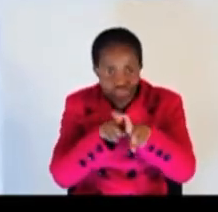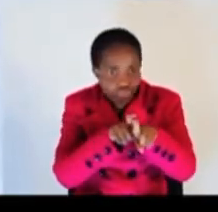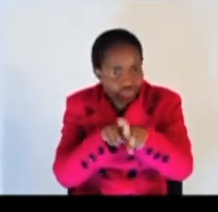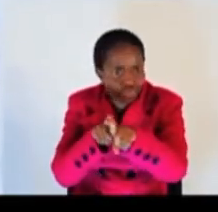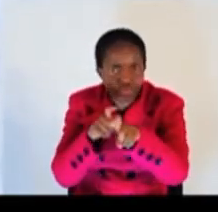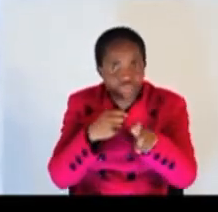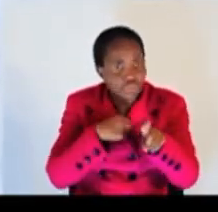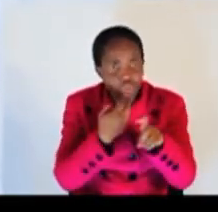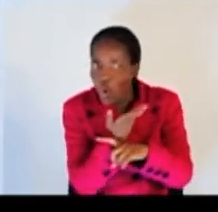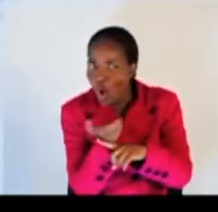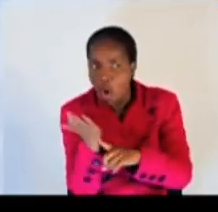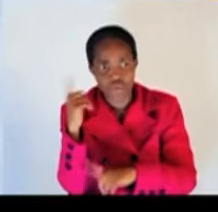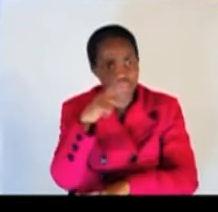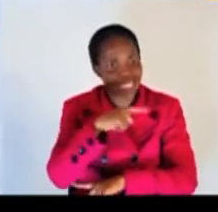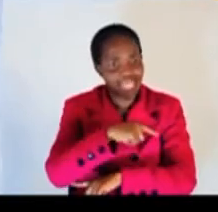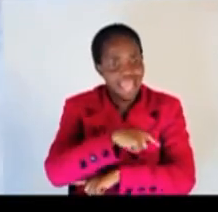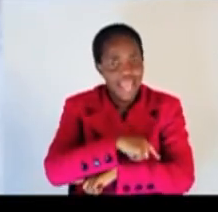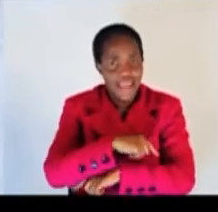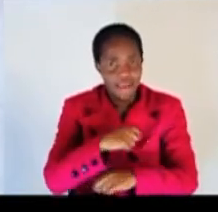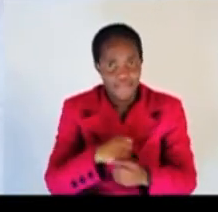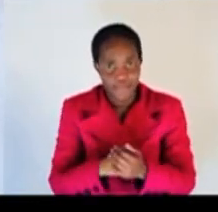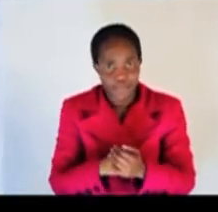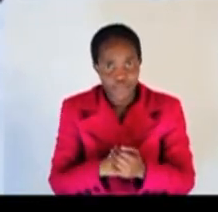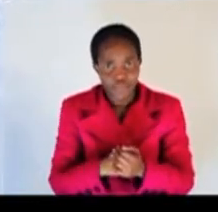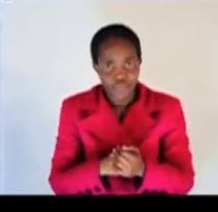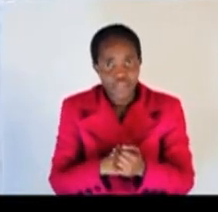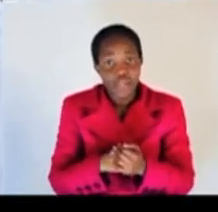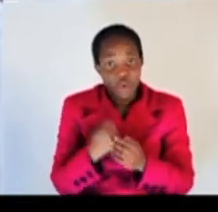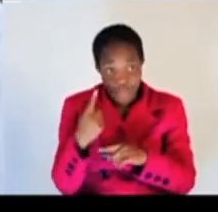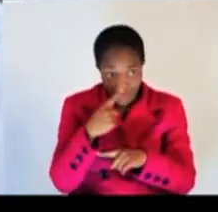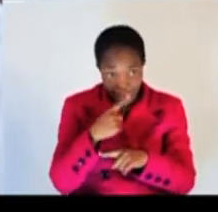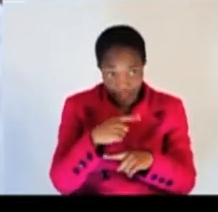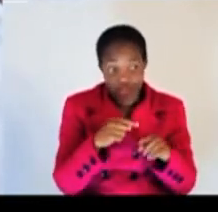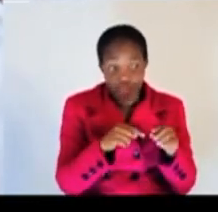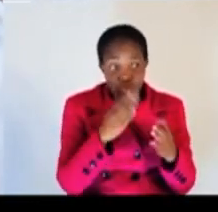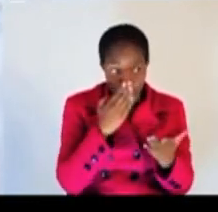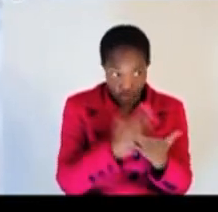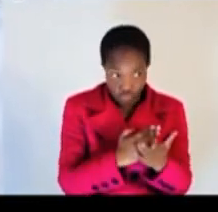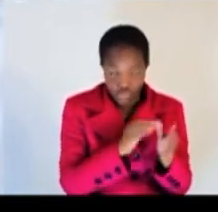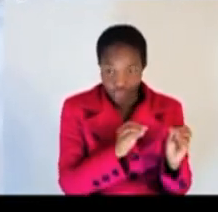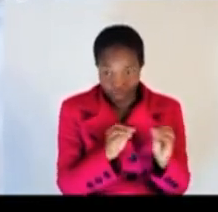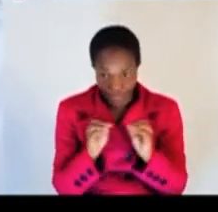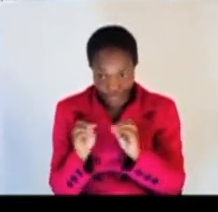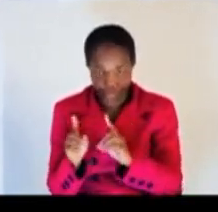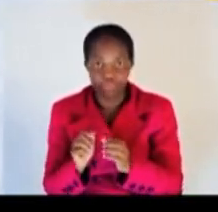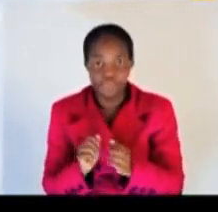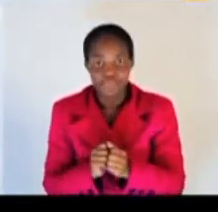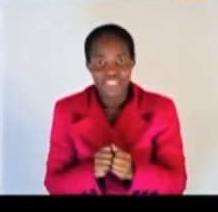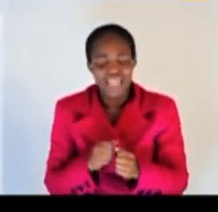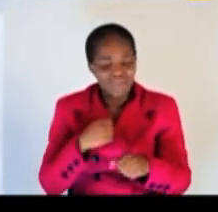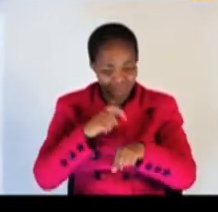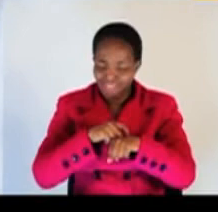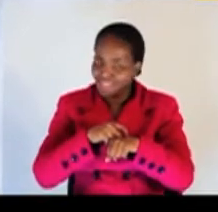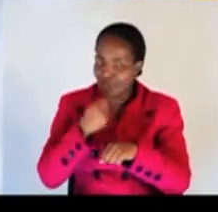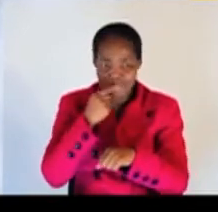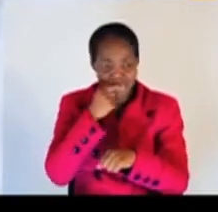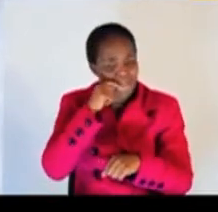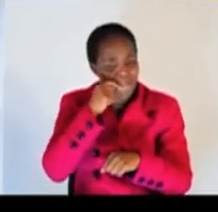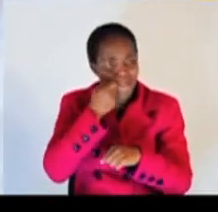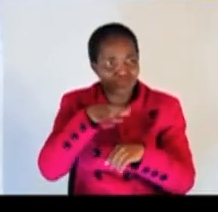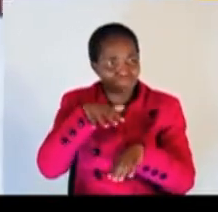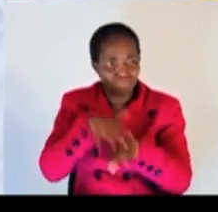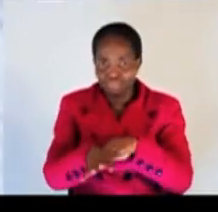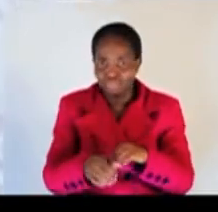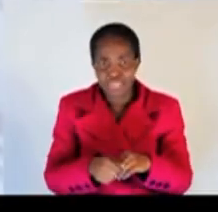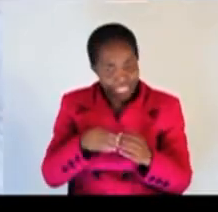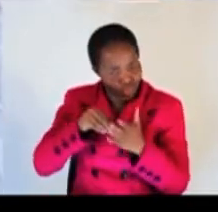24/7. I will take you to a real one day. Okay? I just waste my lipstick and these